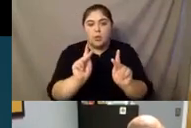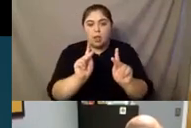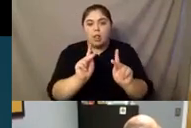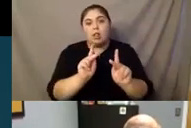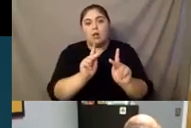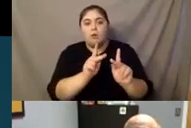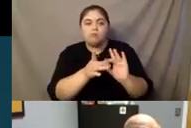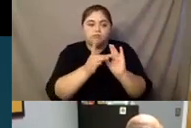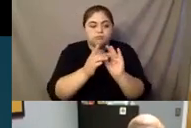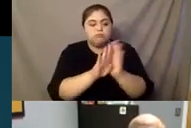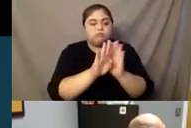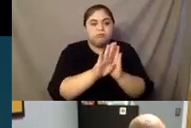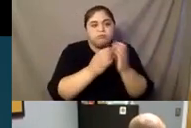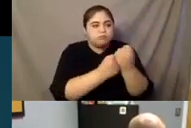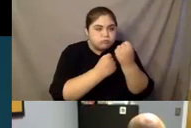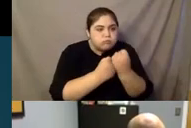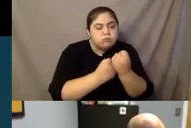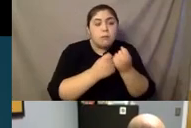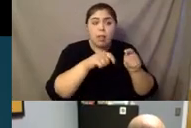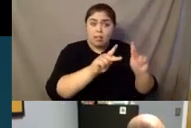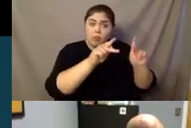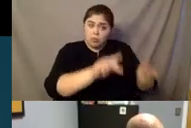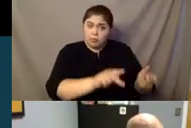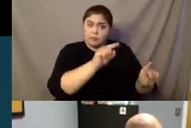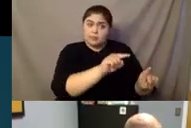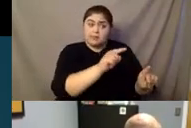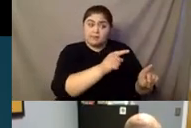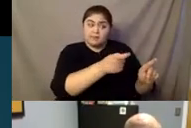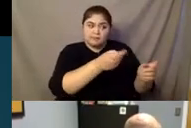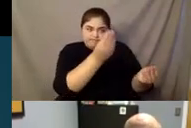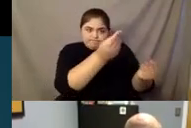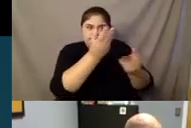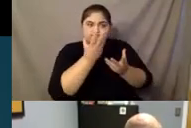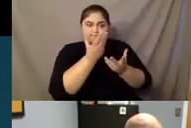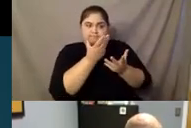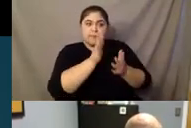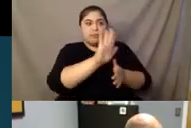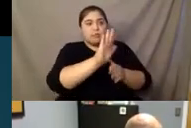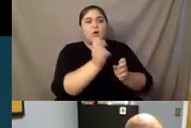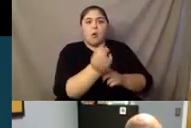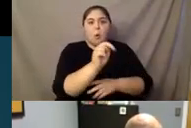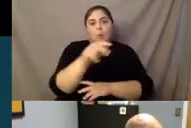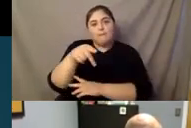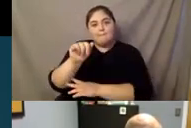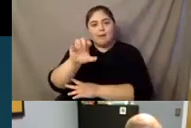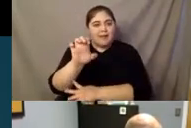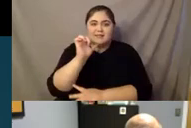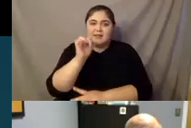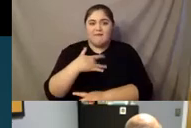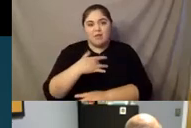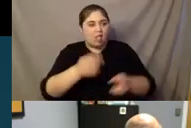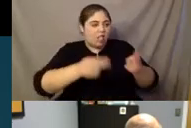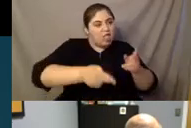occur, but also to allow the person to really give you the information at their own pace and not feel rushed during the